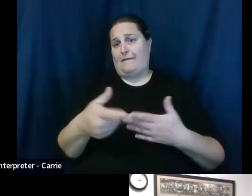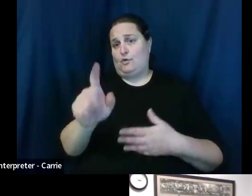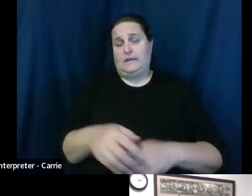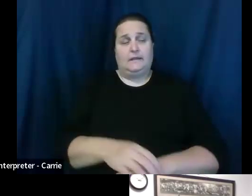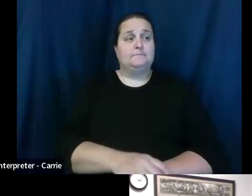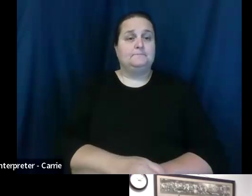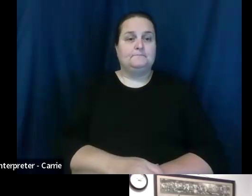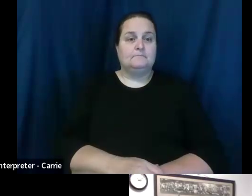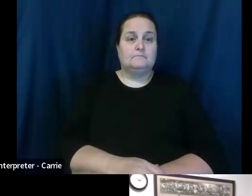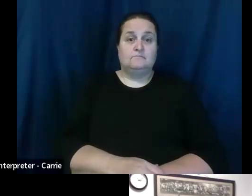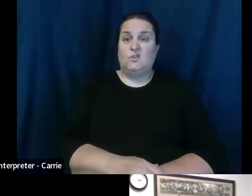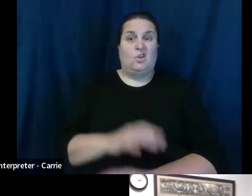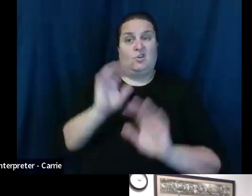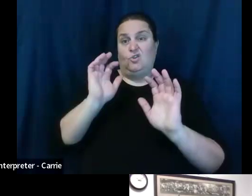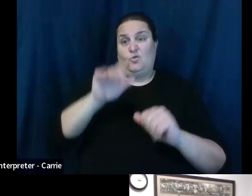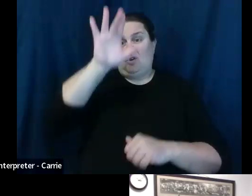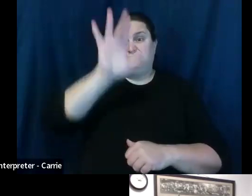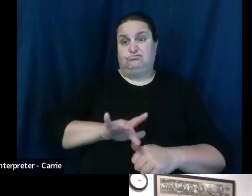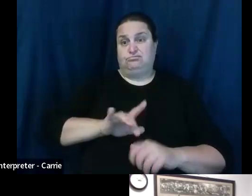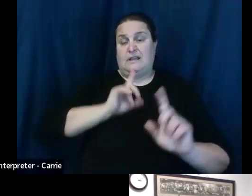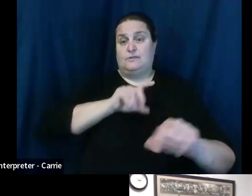And so yeah, you could leave the entire page blank if you want.